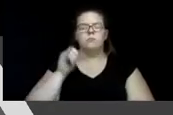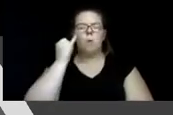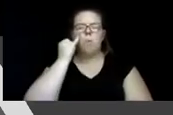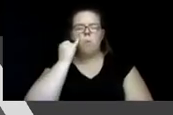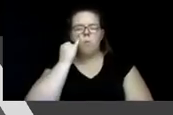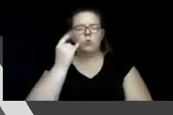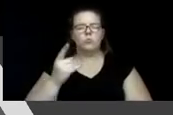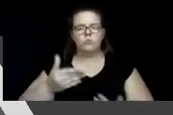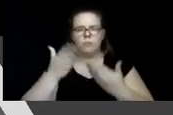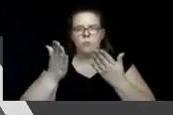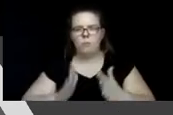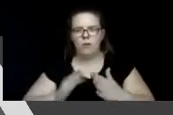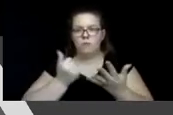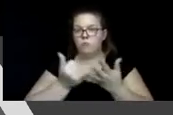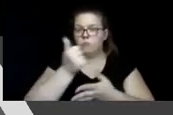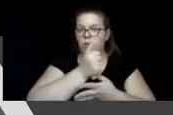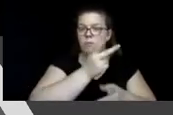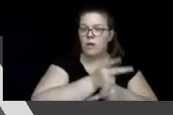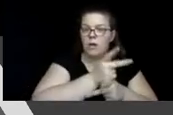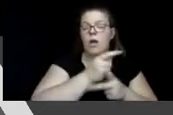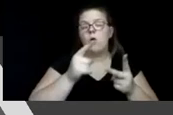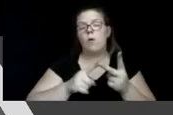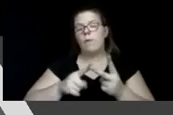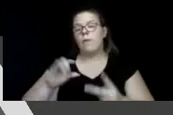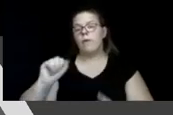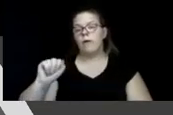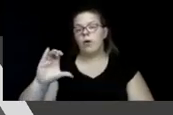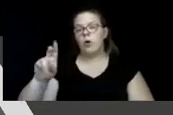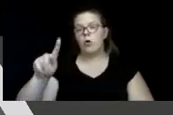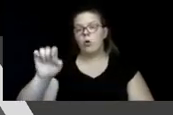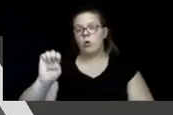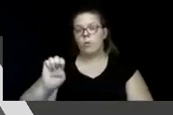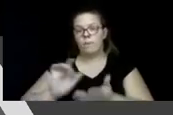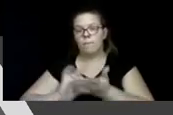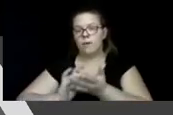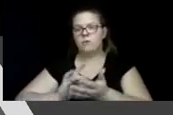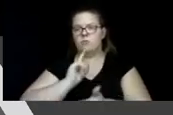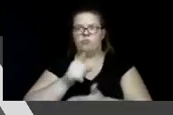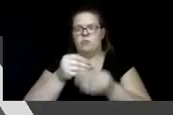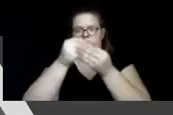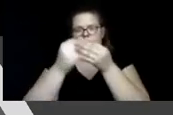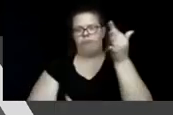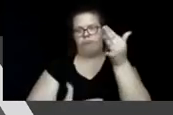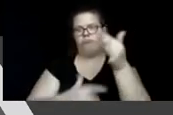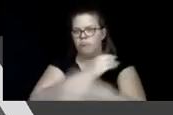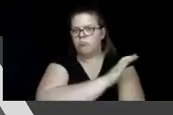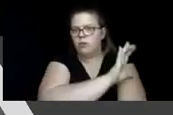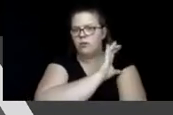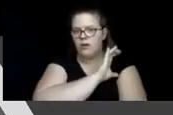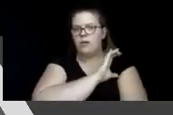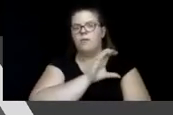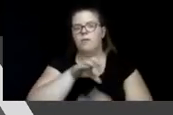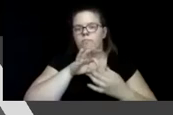primary care or in acute medicine or literally any other clinic in the